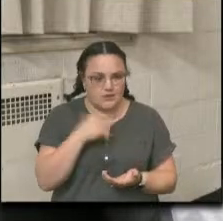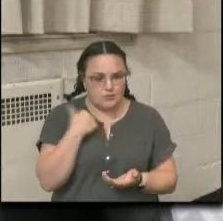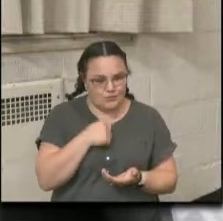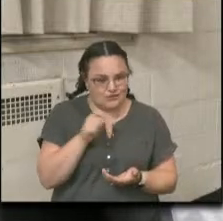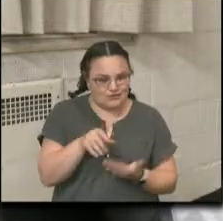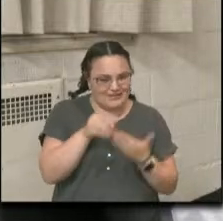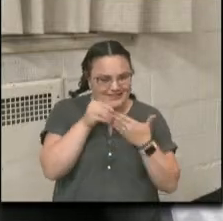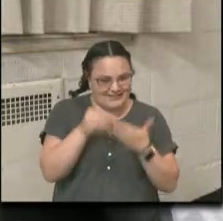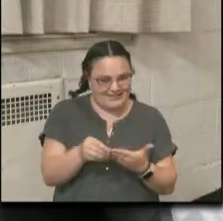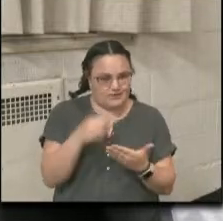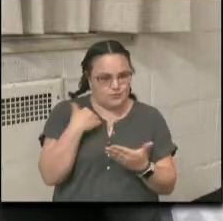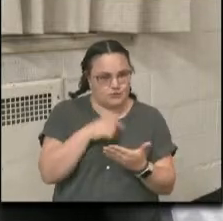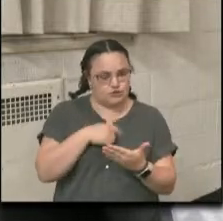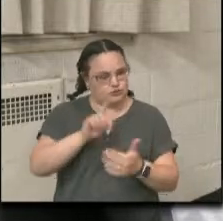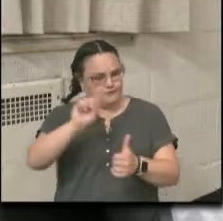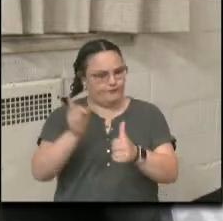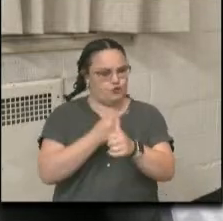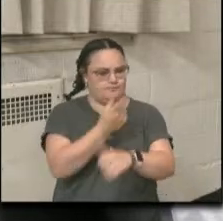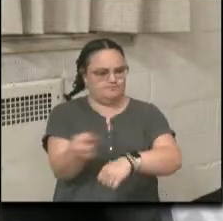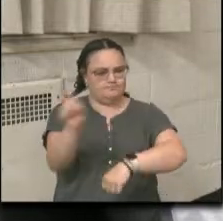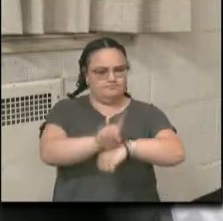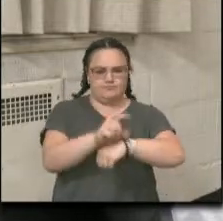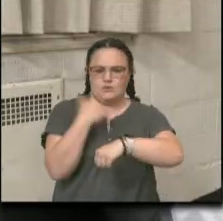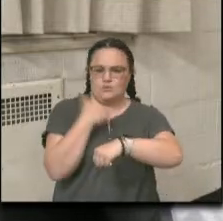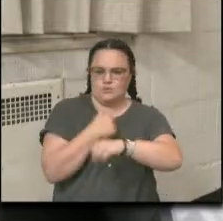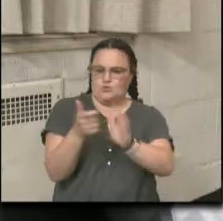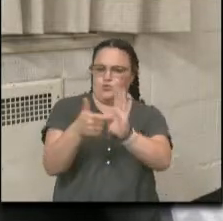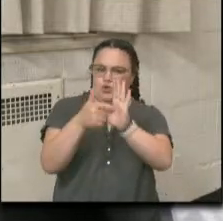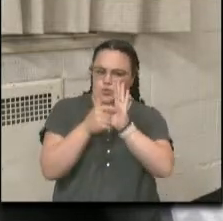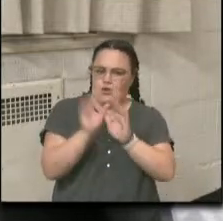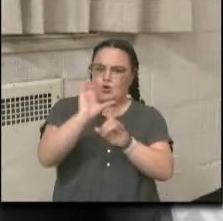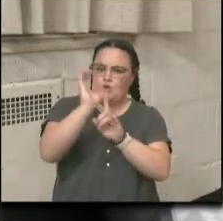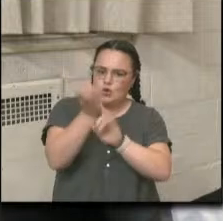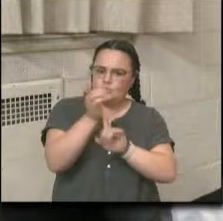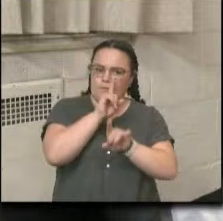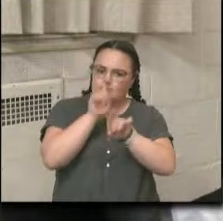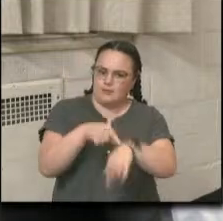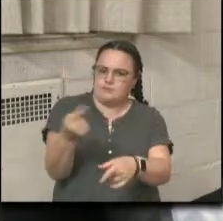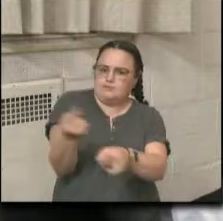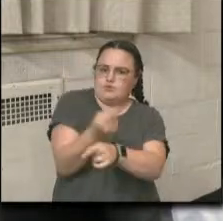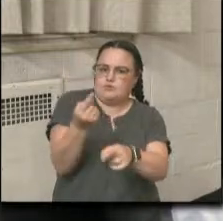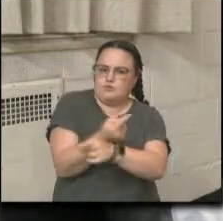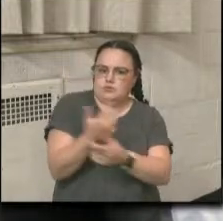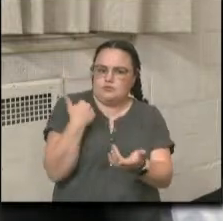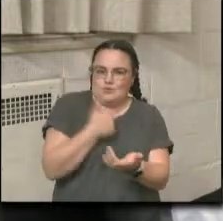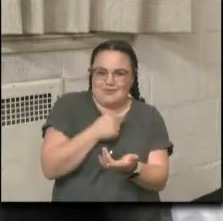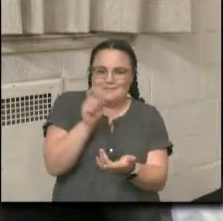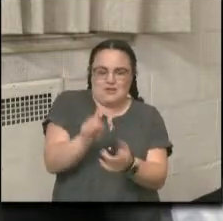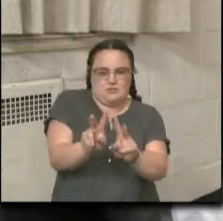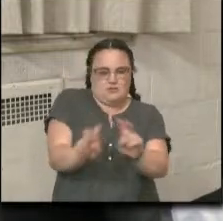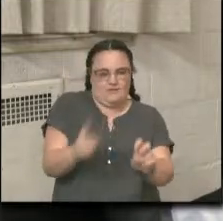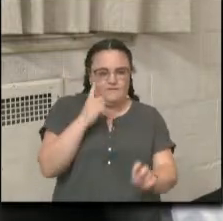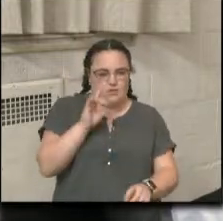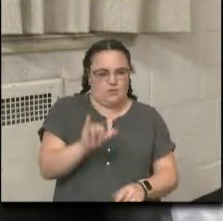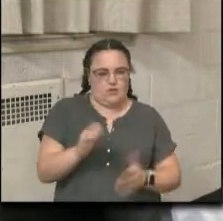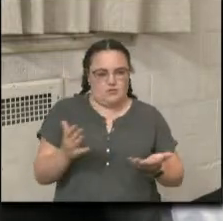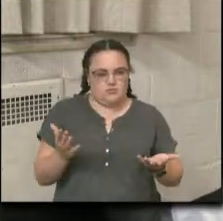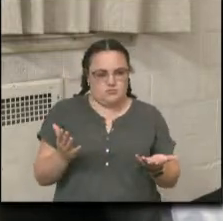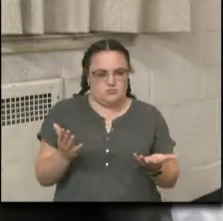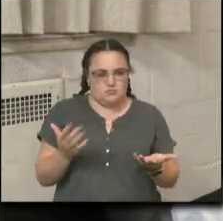way in basically, requiring that that is a component that we are evaluating for, because it's something that